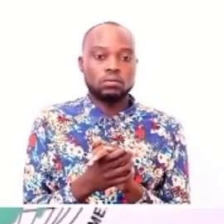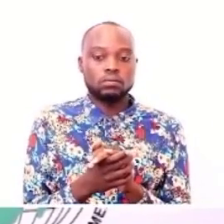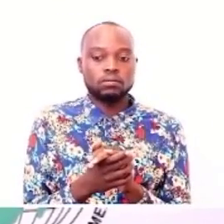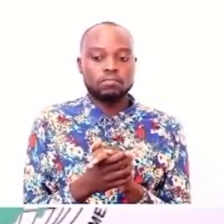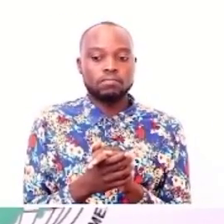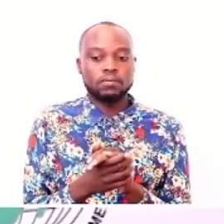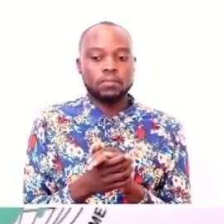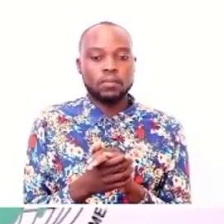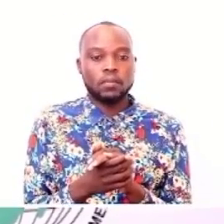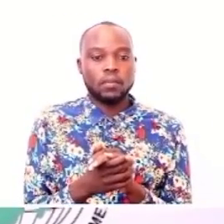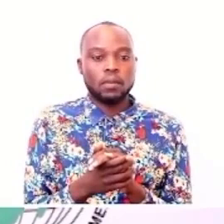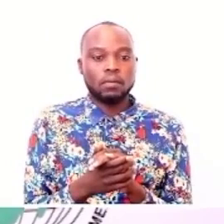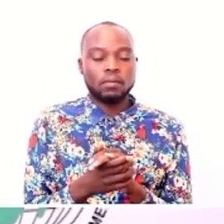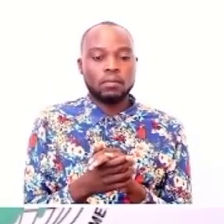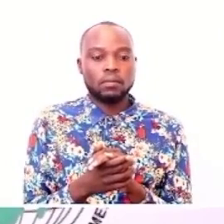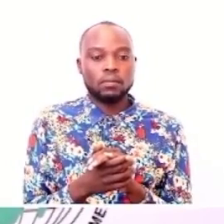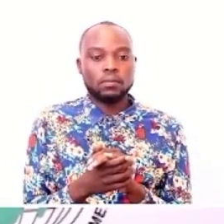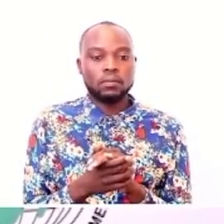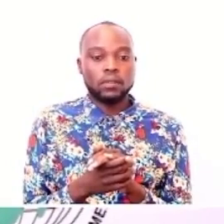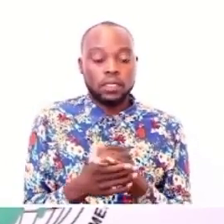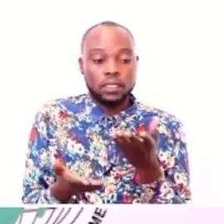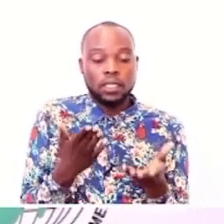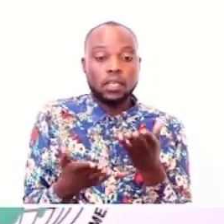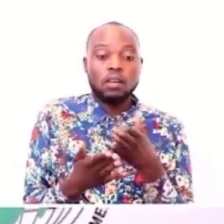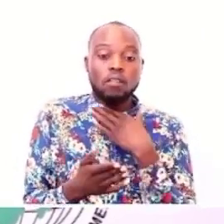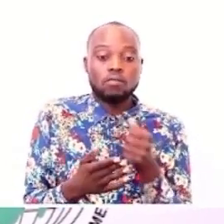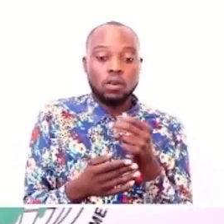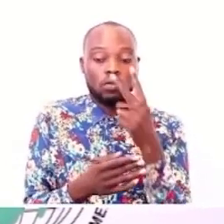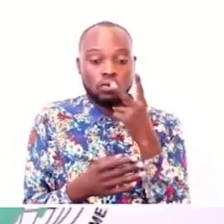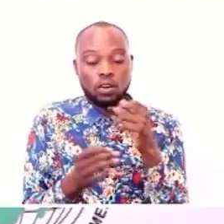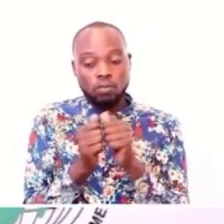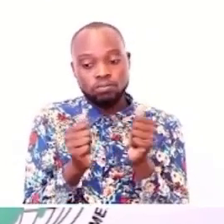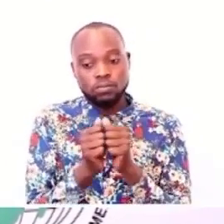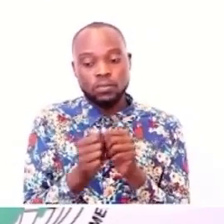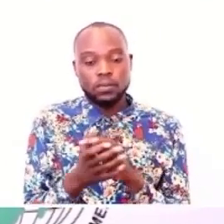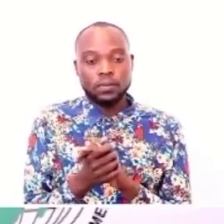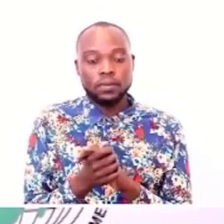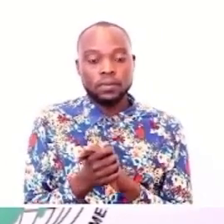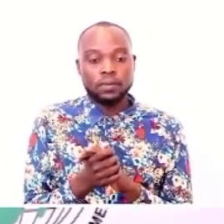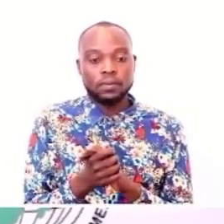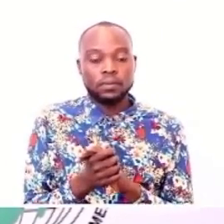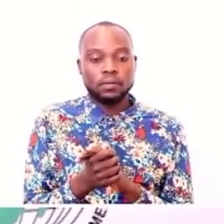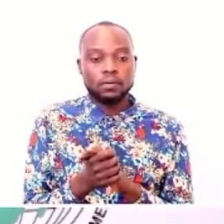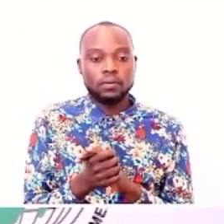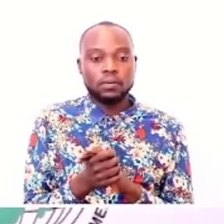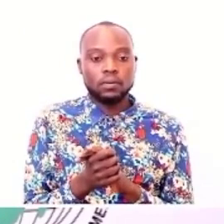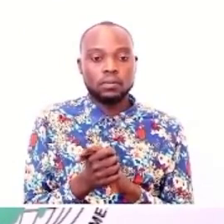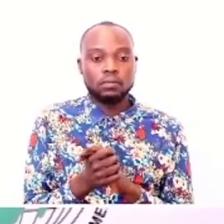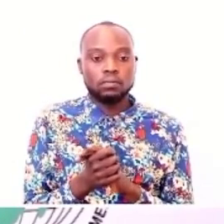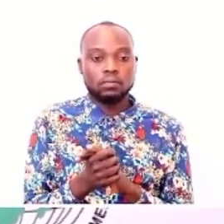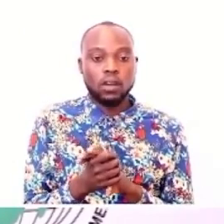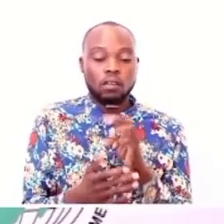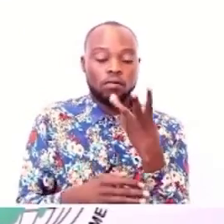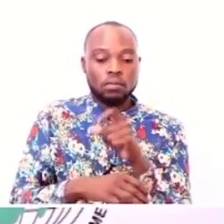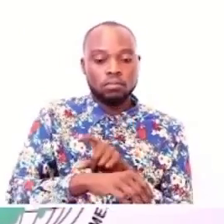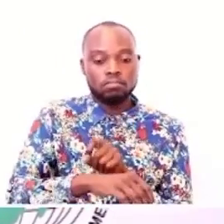finance is owed and it is something that should be paid for previous sins. I think in the 3 minutes, I would